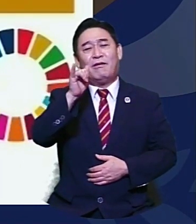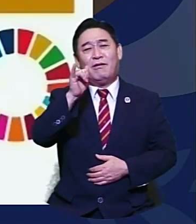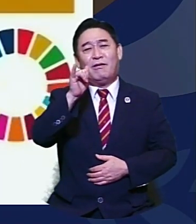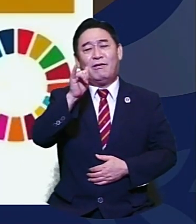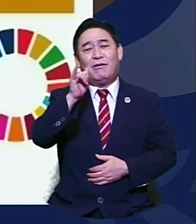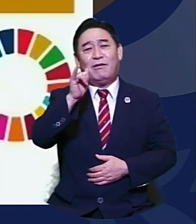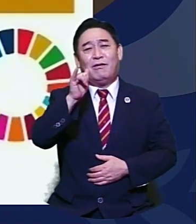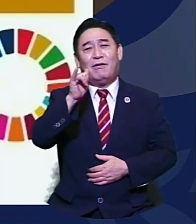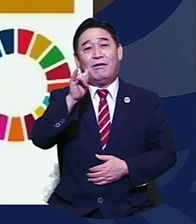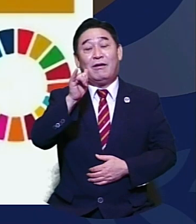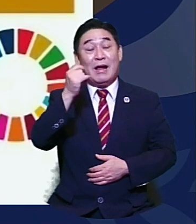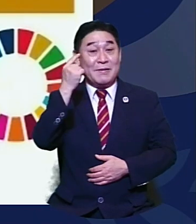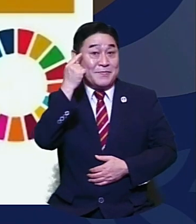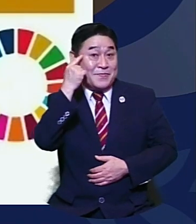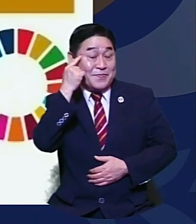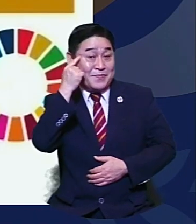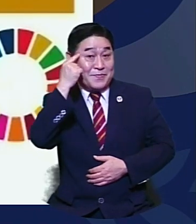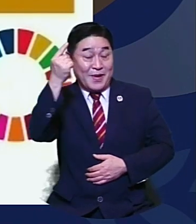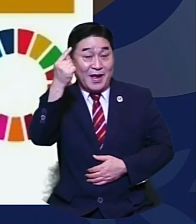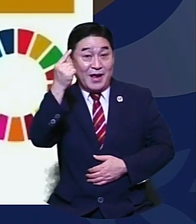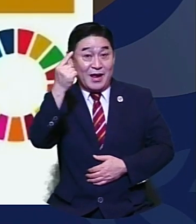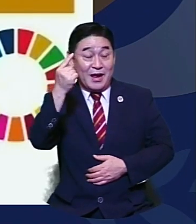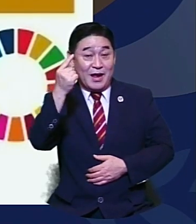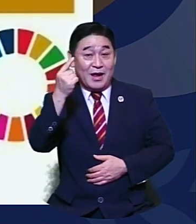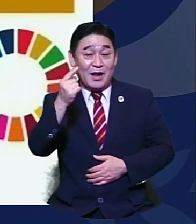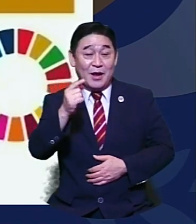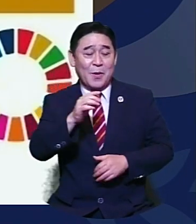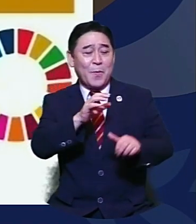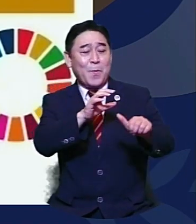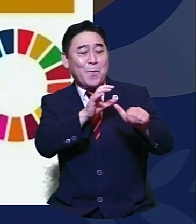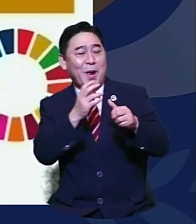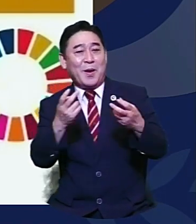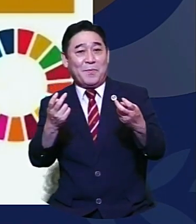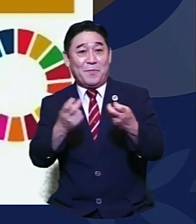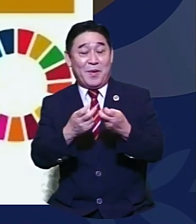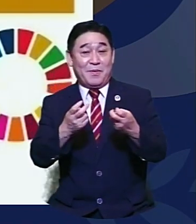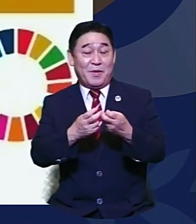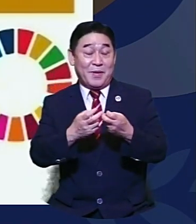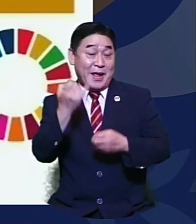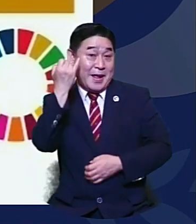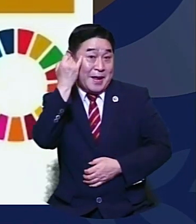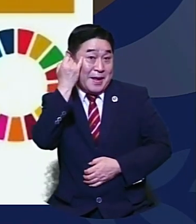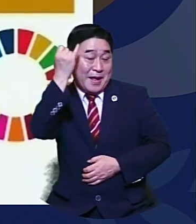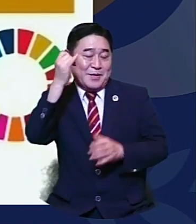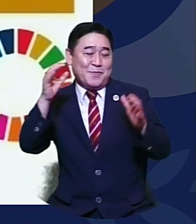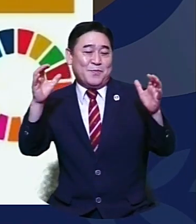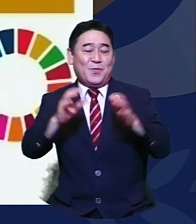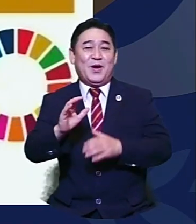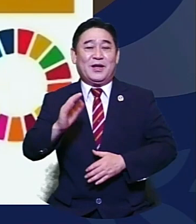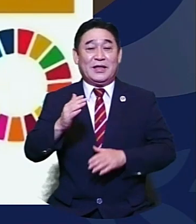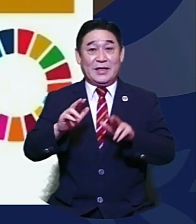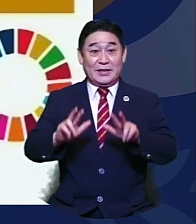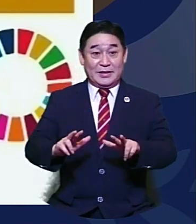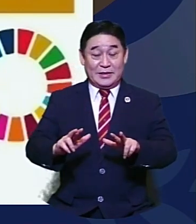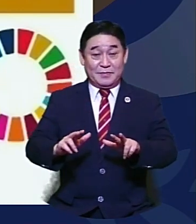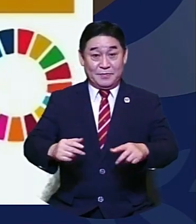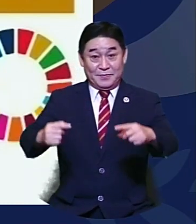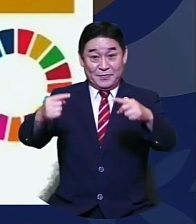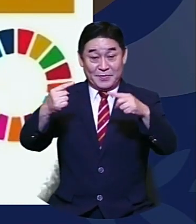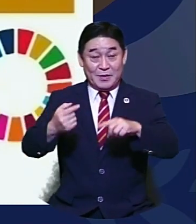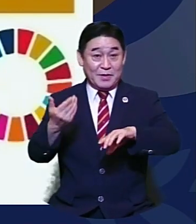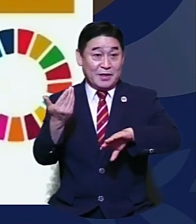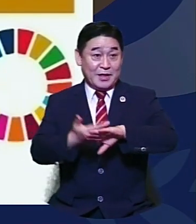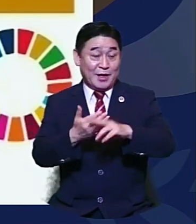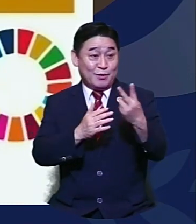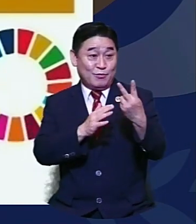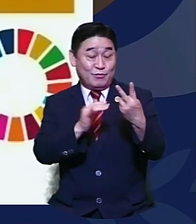creative about how we leverage it. And I certainly agree with my two colleagues, the previous speakers, and in their